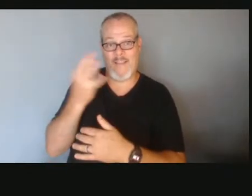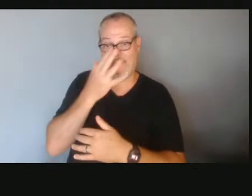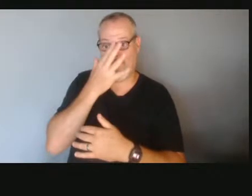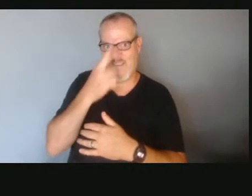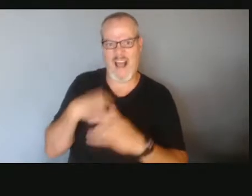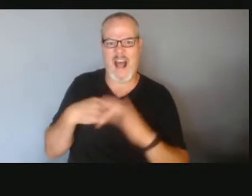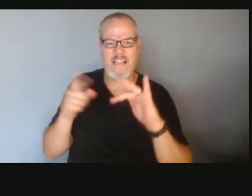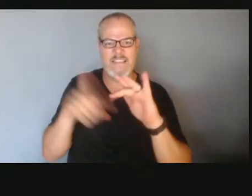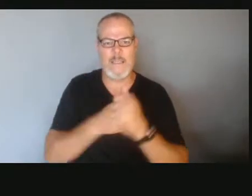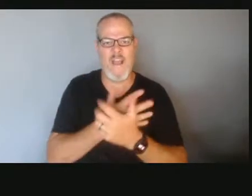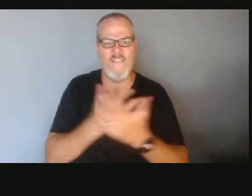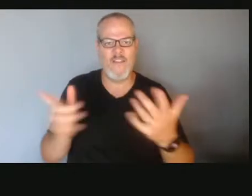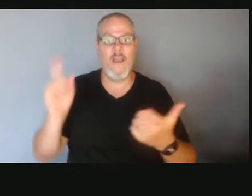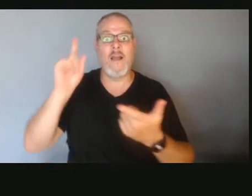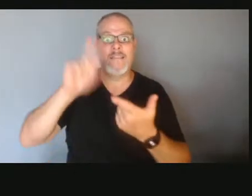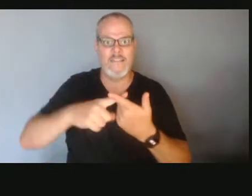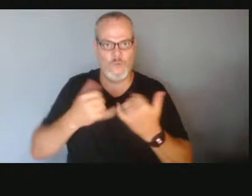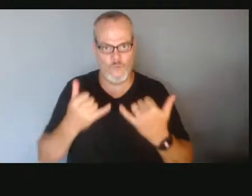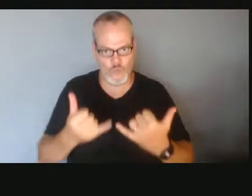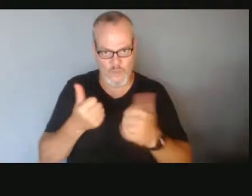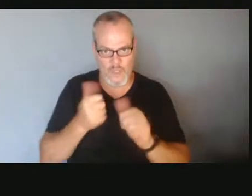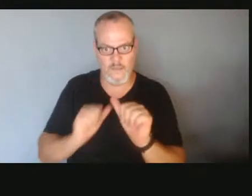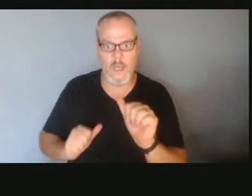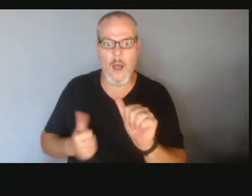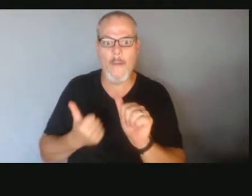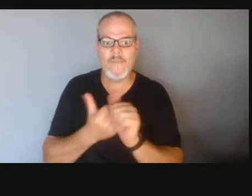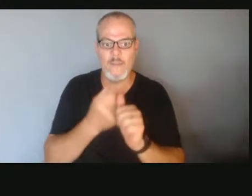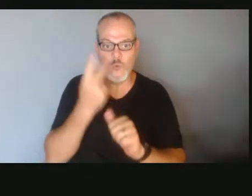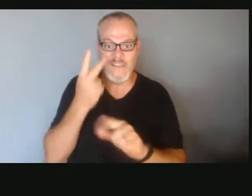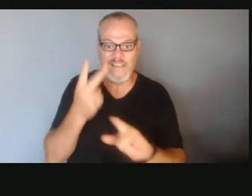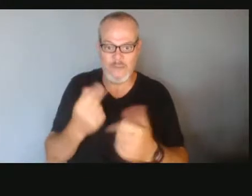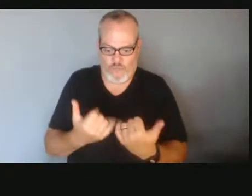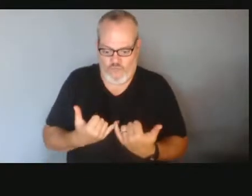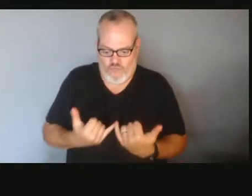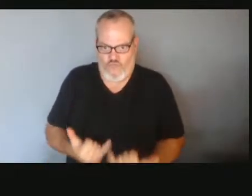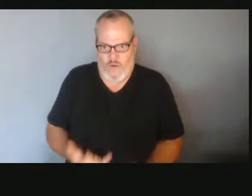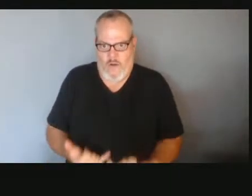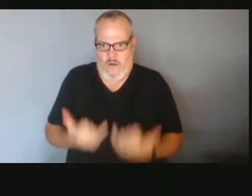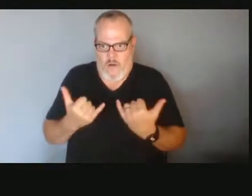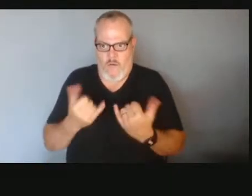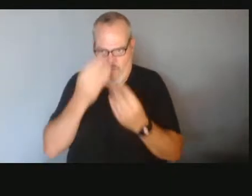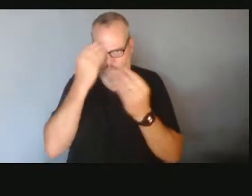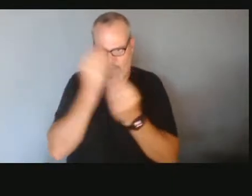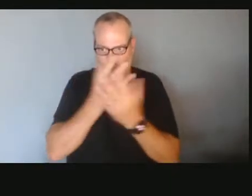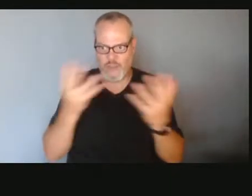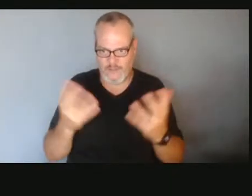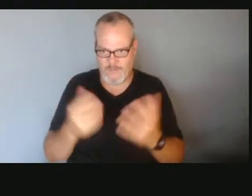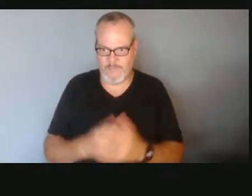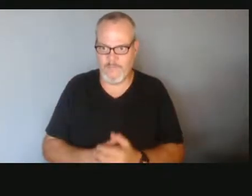until today's update, where we have the most current information.